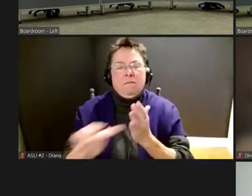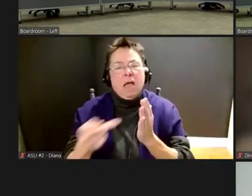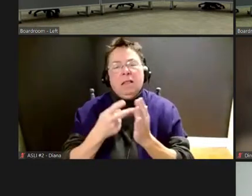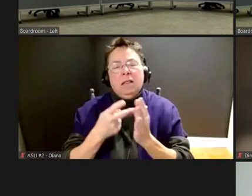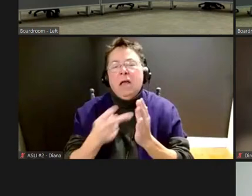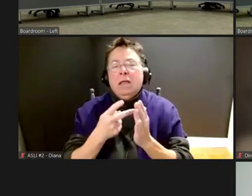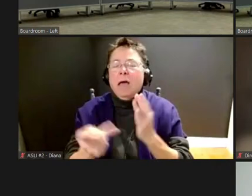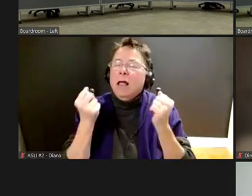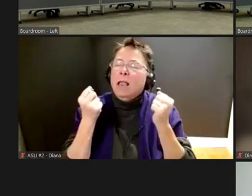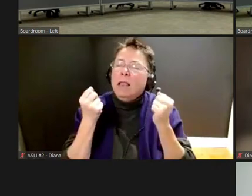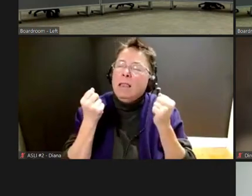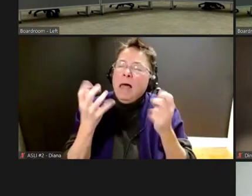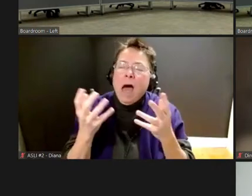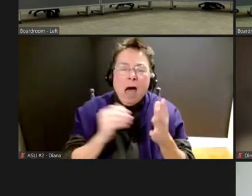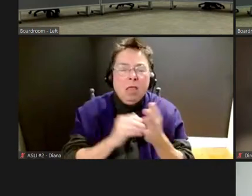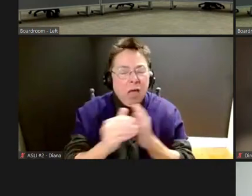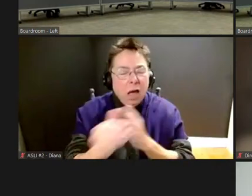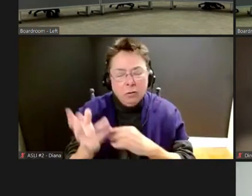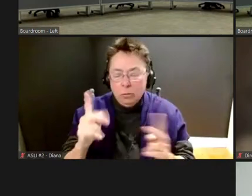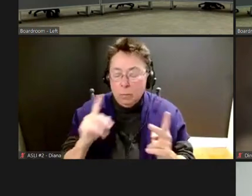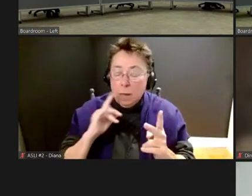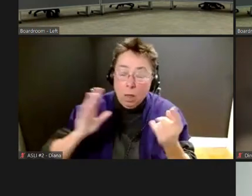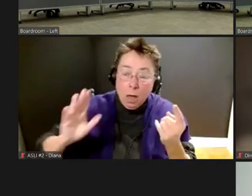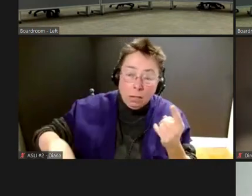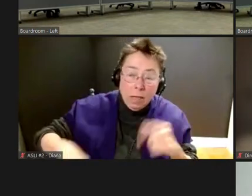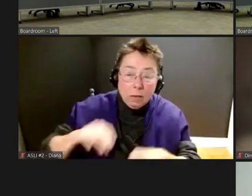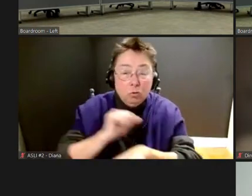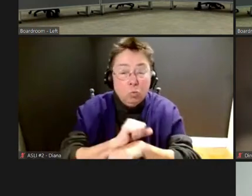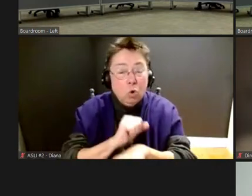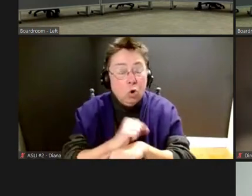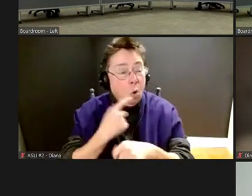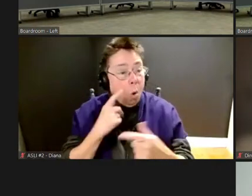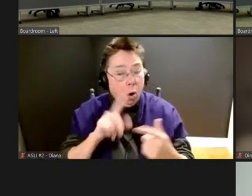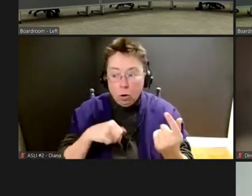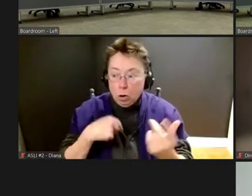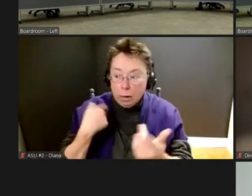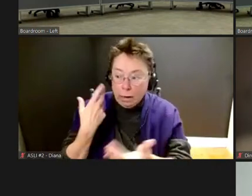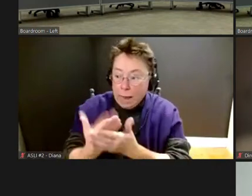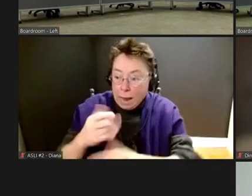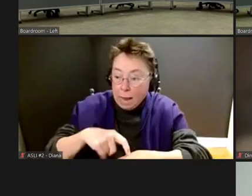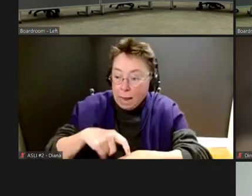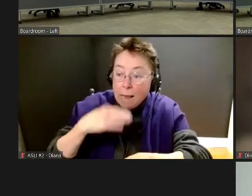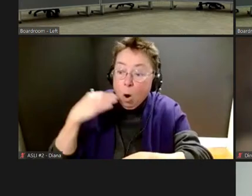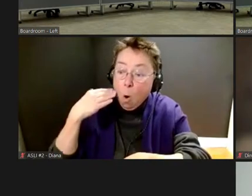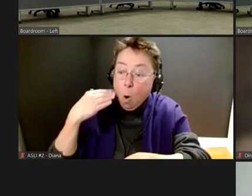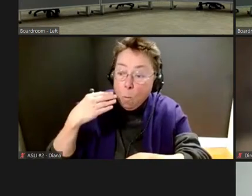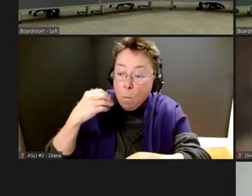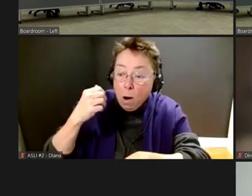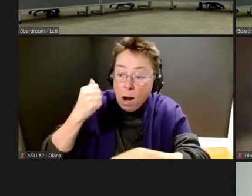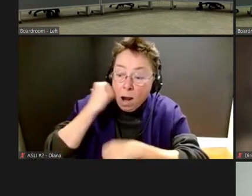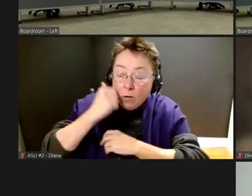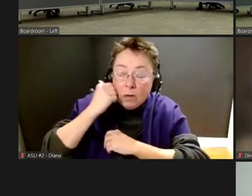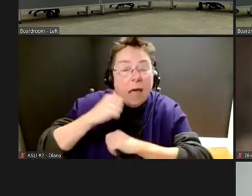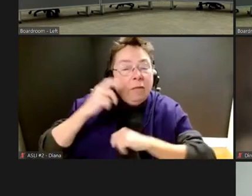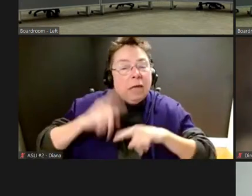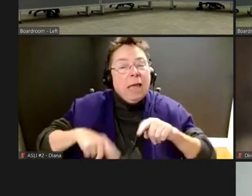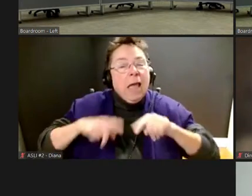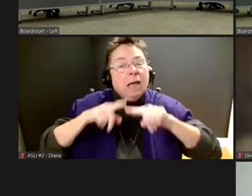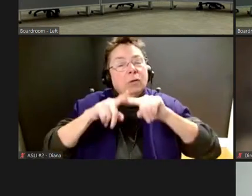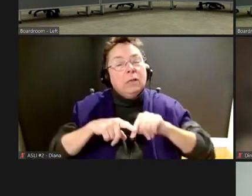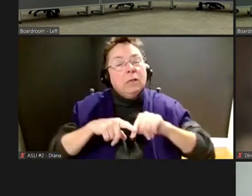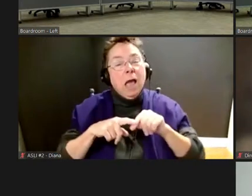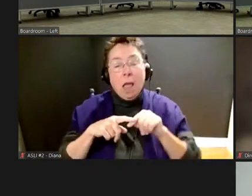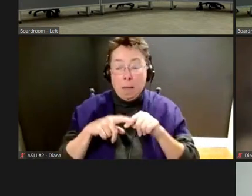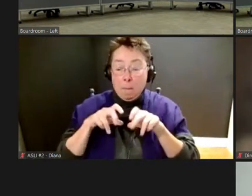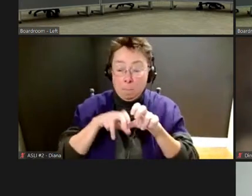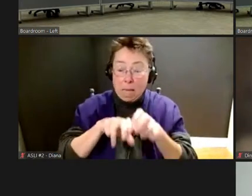of Chicagoans are late to their work, appointments, or to meet their family every day because they cannot rely on their transit system. Passengers are rightfully